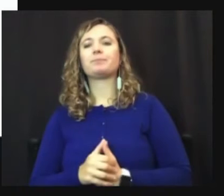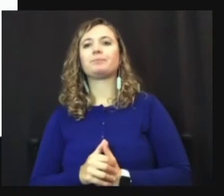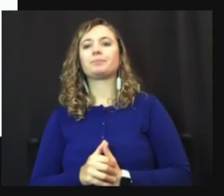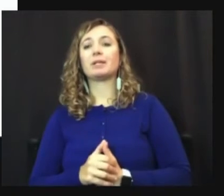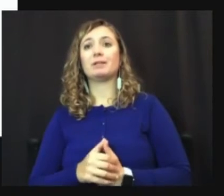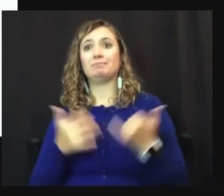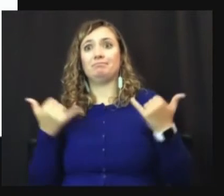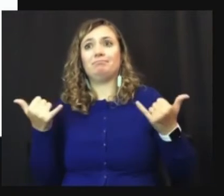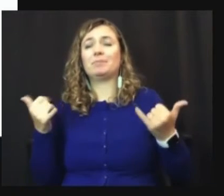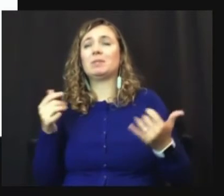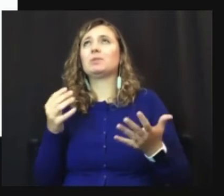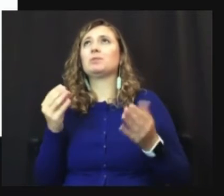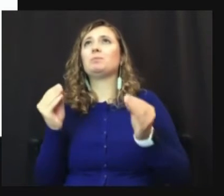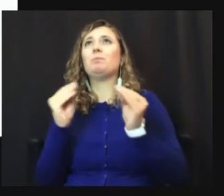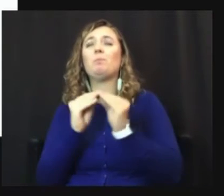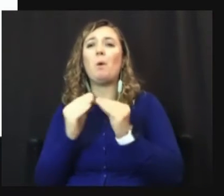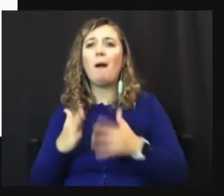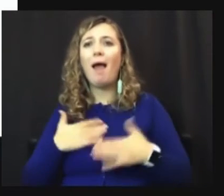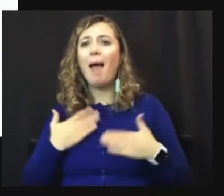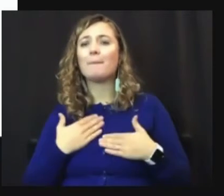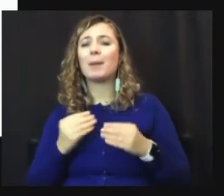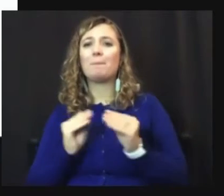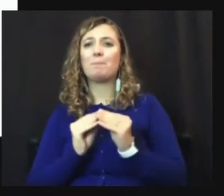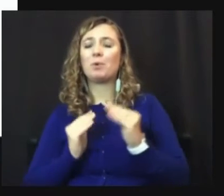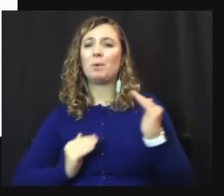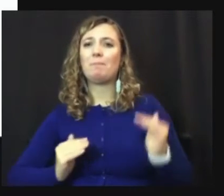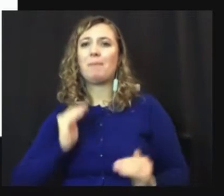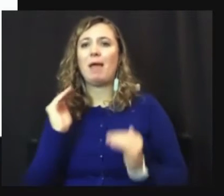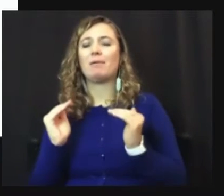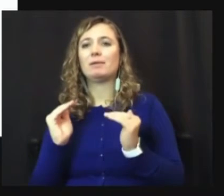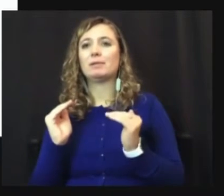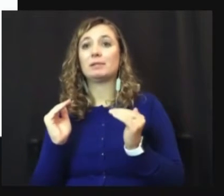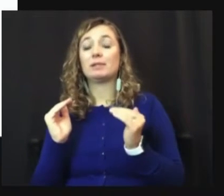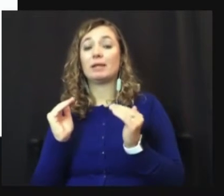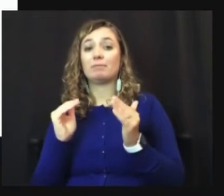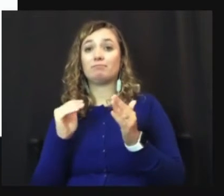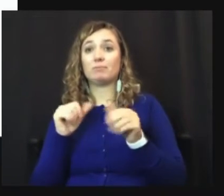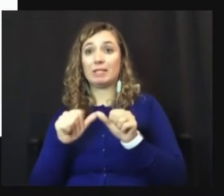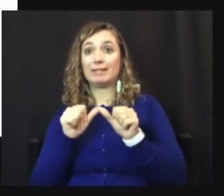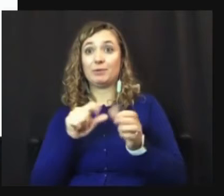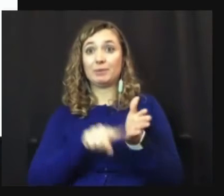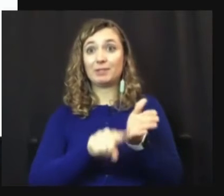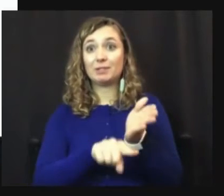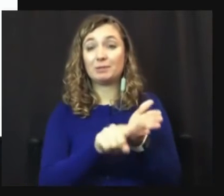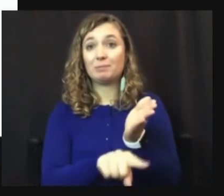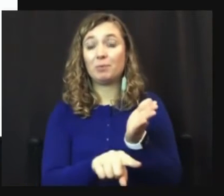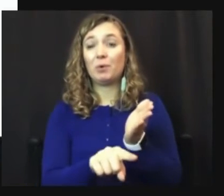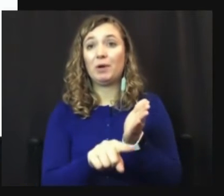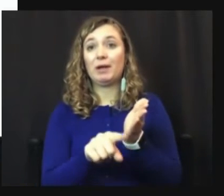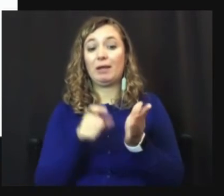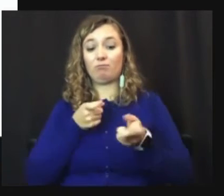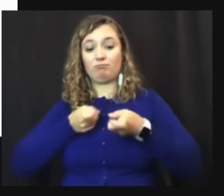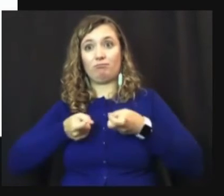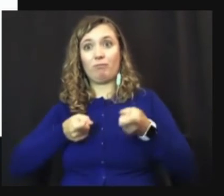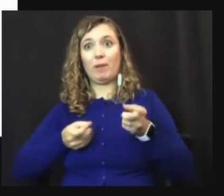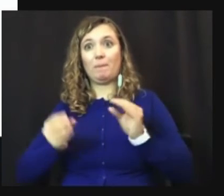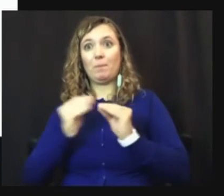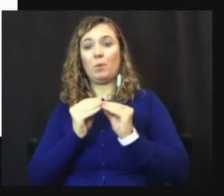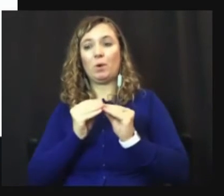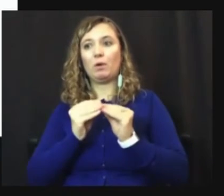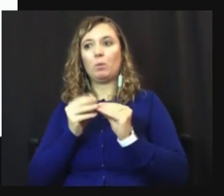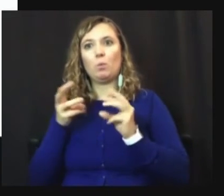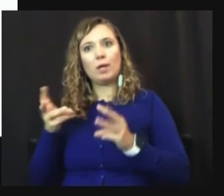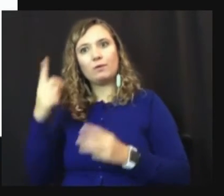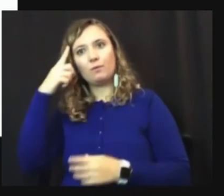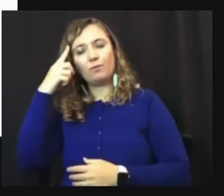and so much more balanced as I explore my senses in these ways and as I self regulate in ways that work for me.